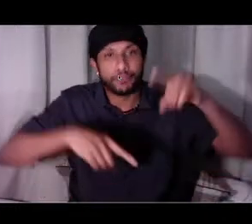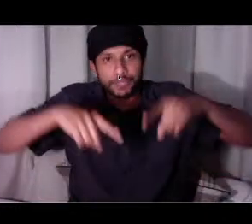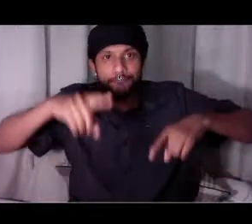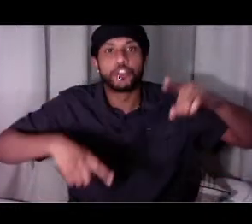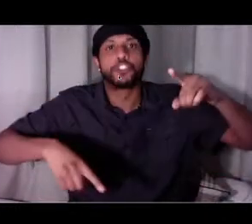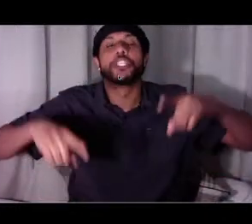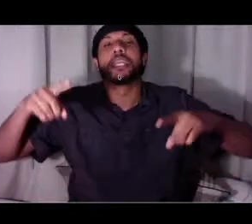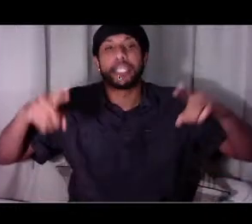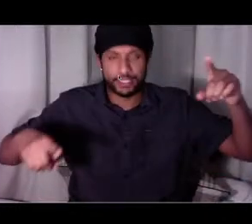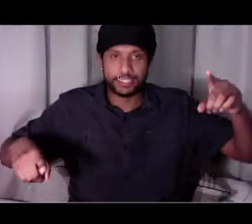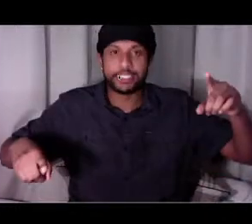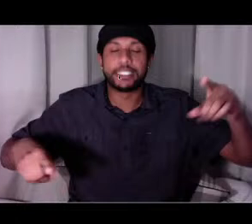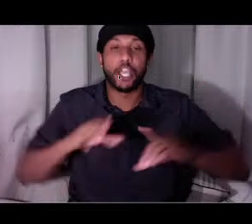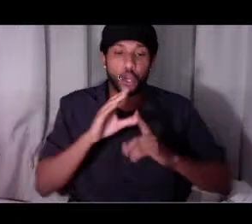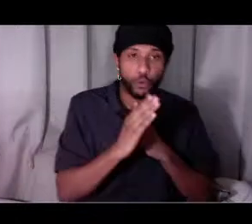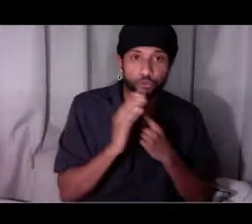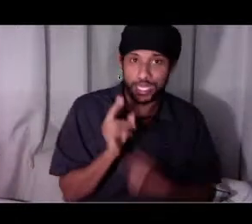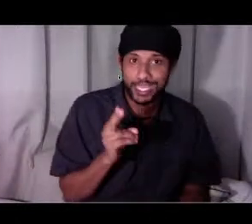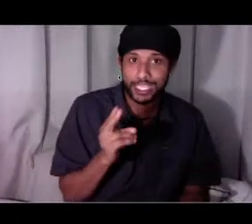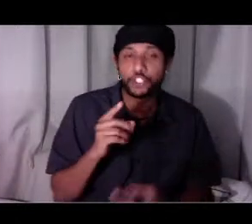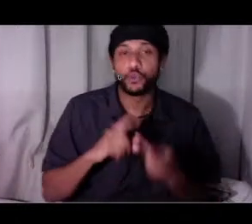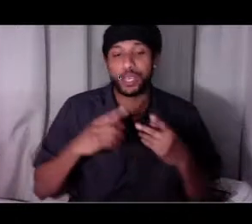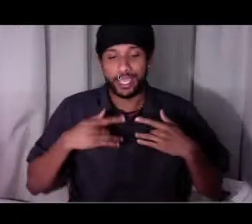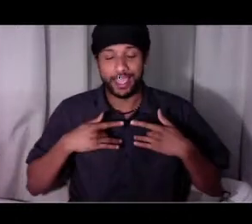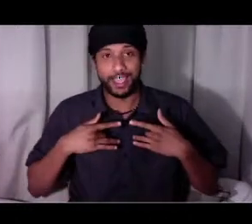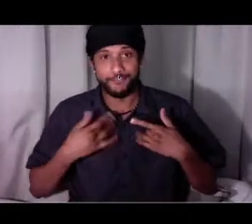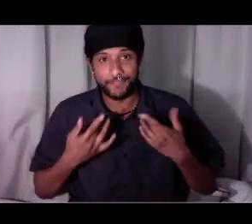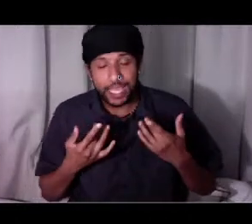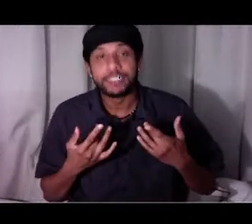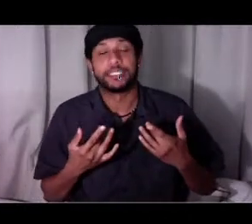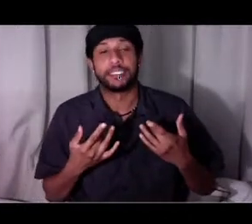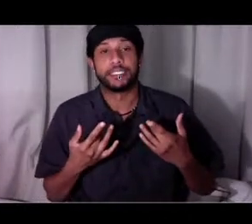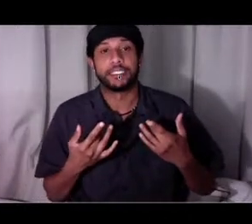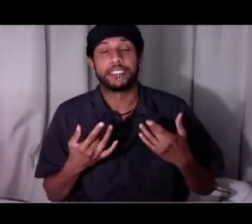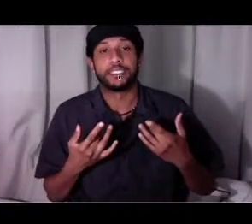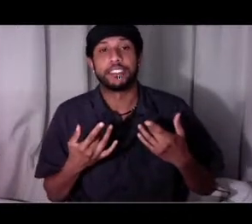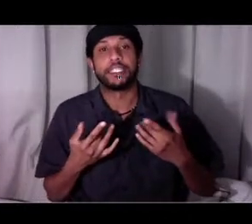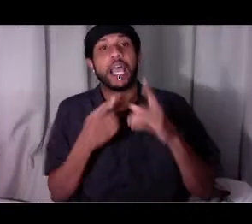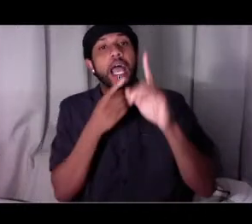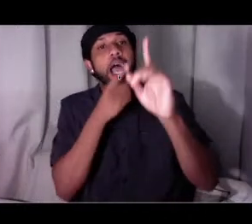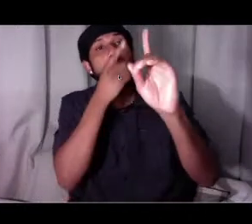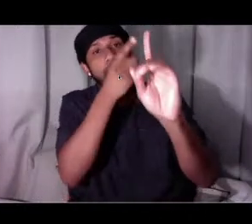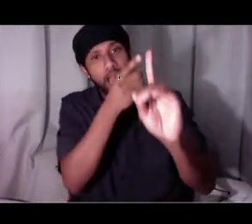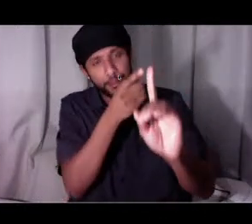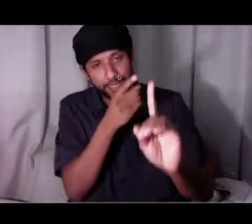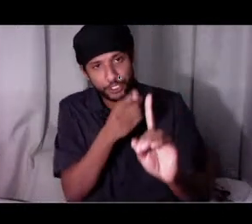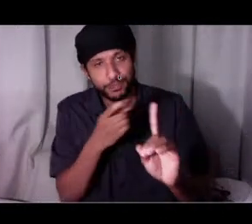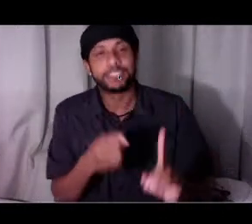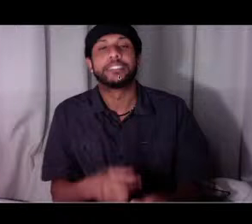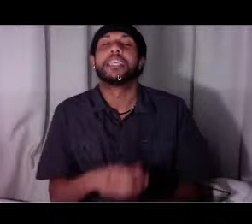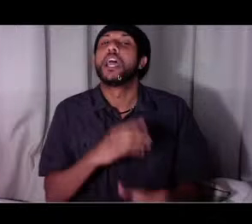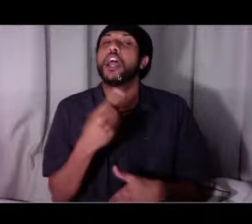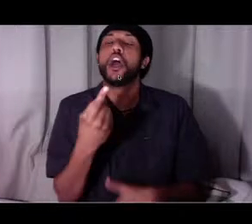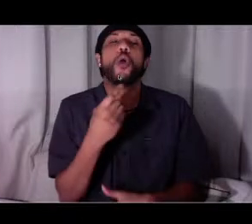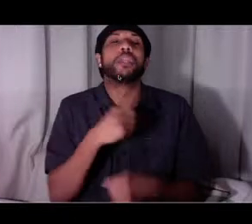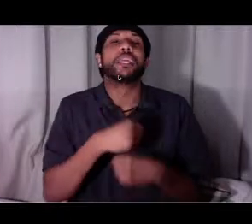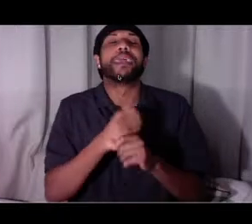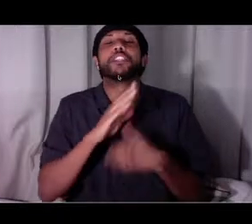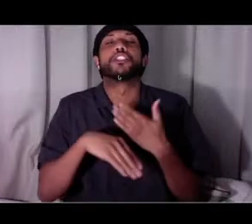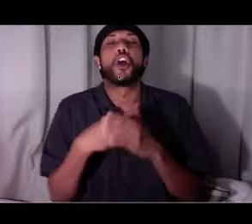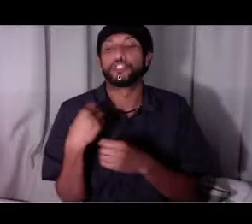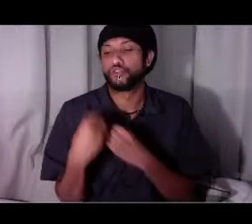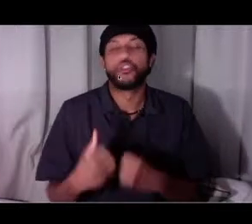diversities uh cultural histories events uh accomplishments it only makes us all